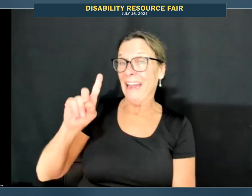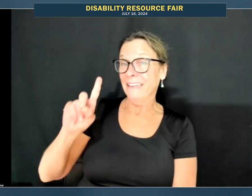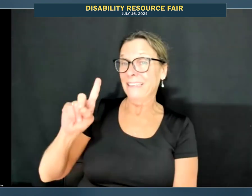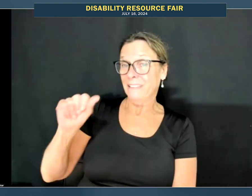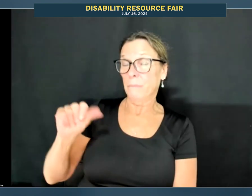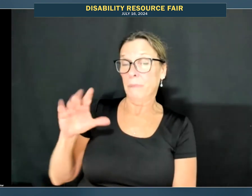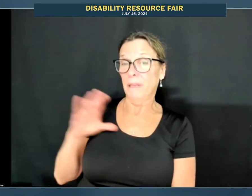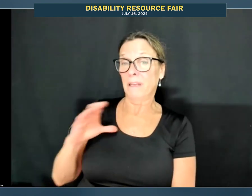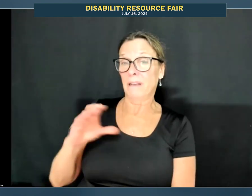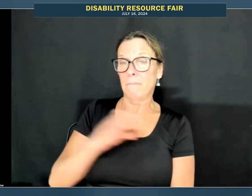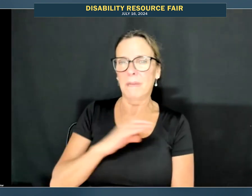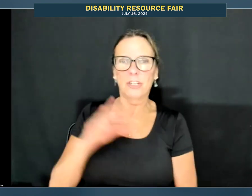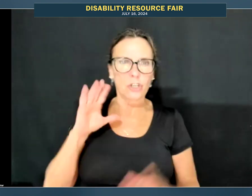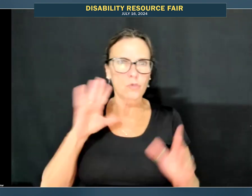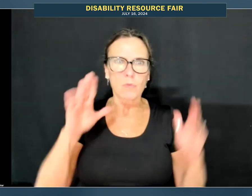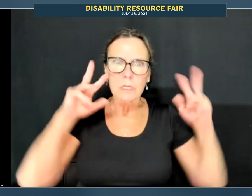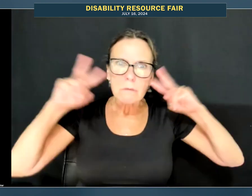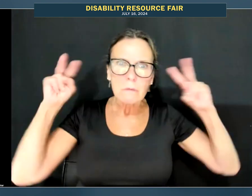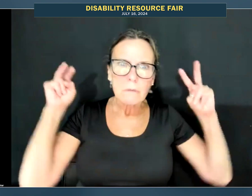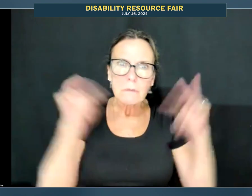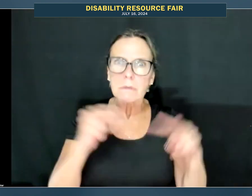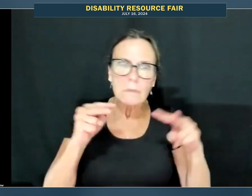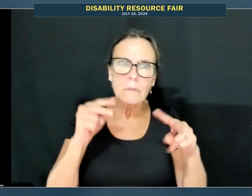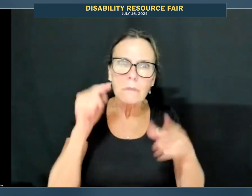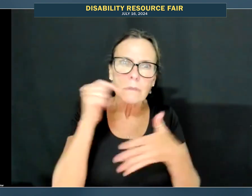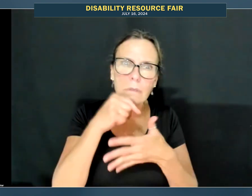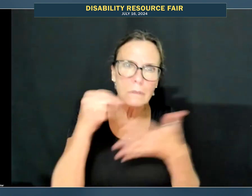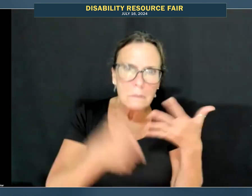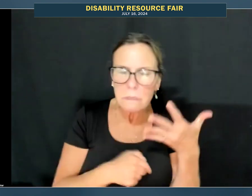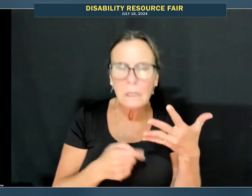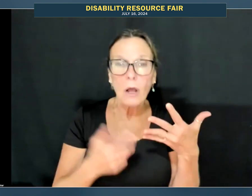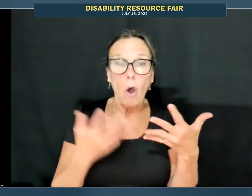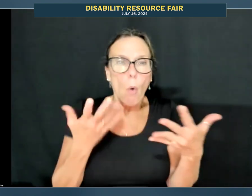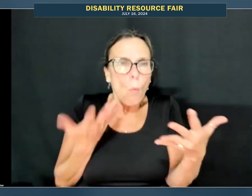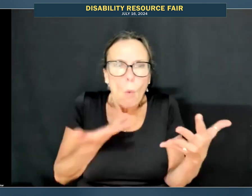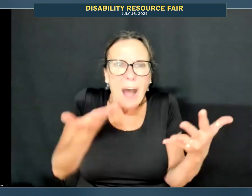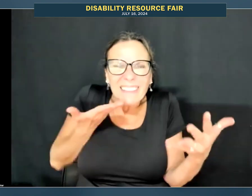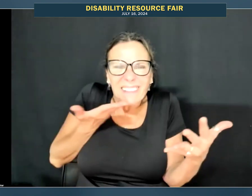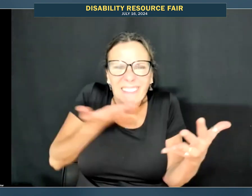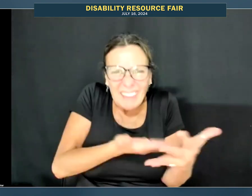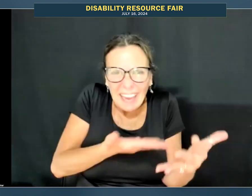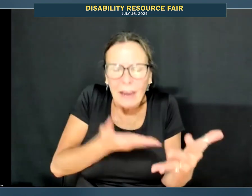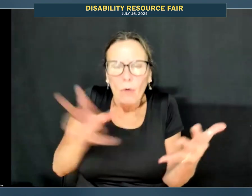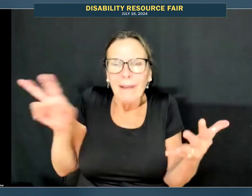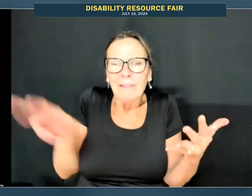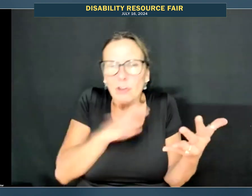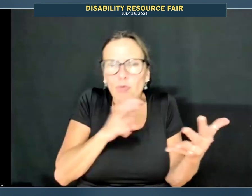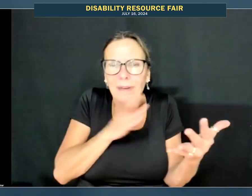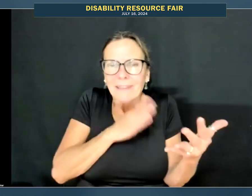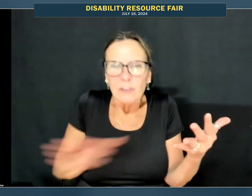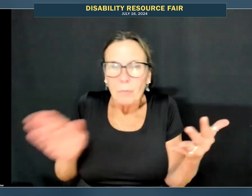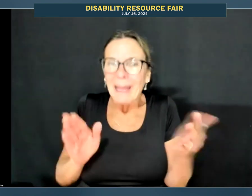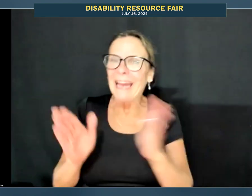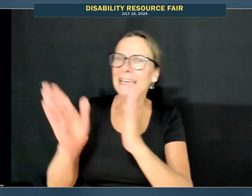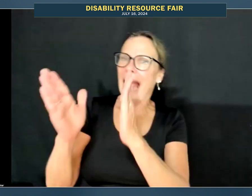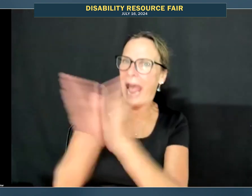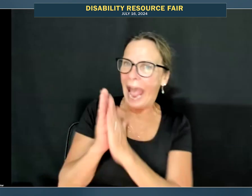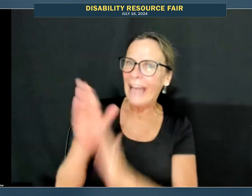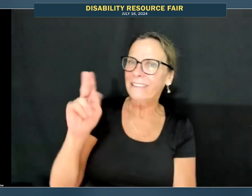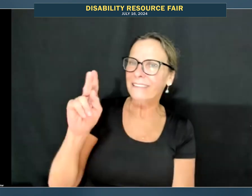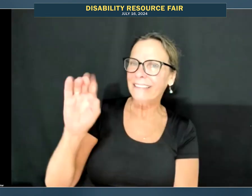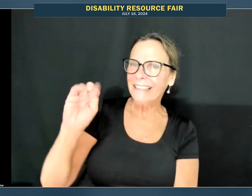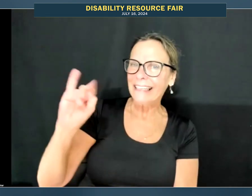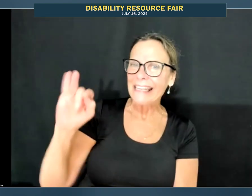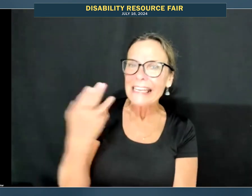be to take a deep look at what is in the transition plan, to ask Keith to report on